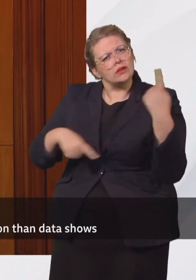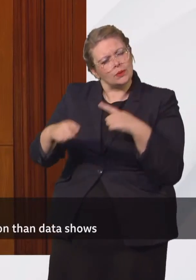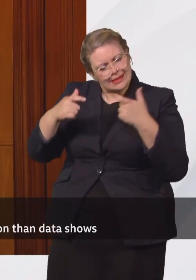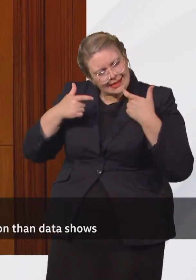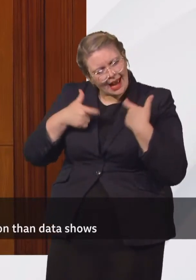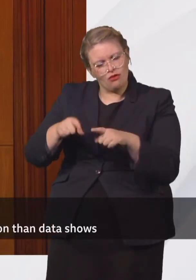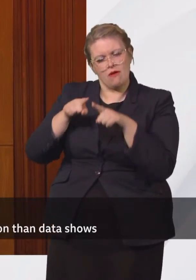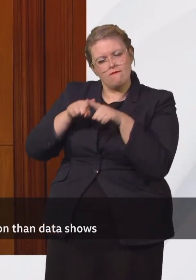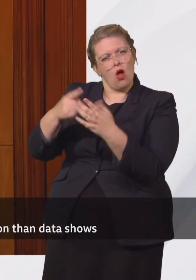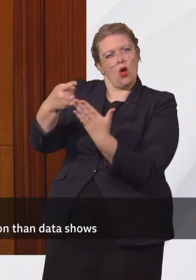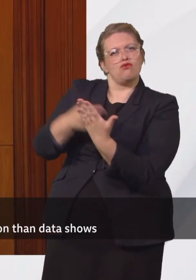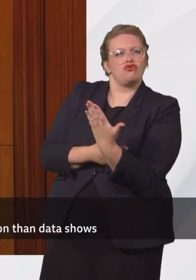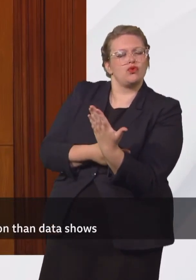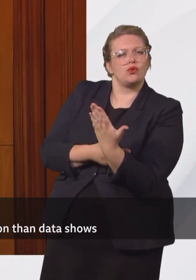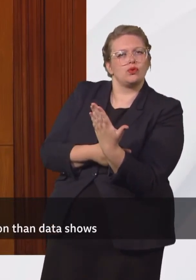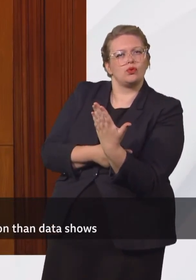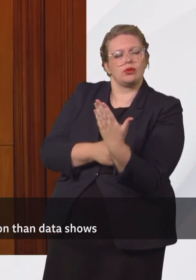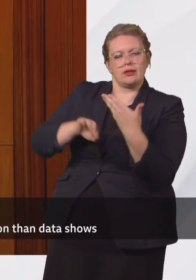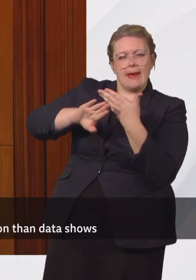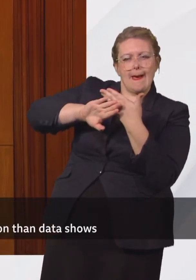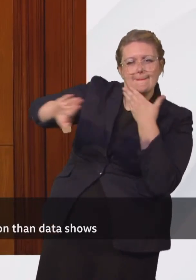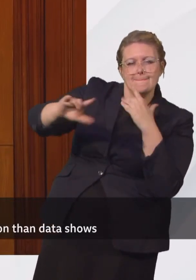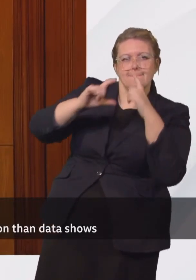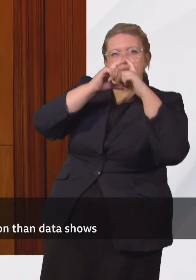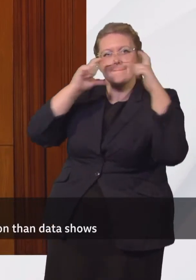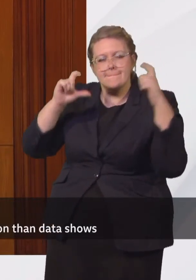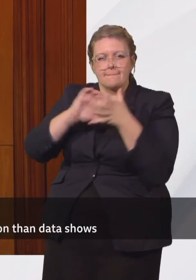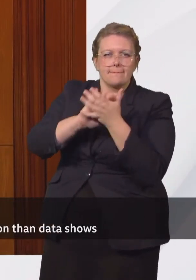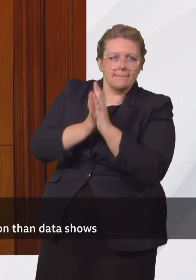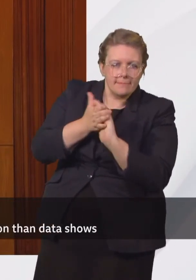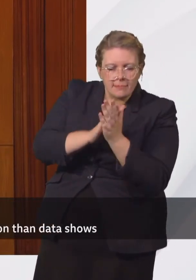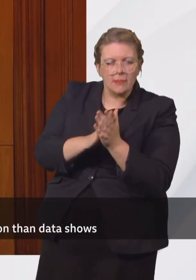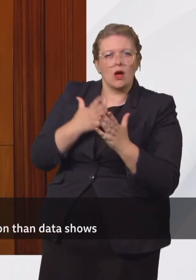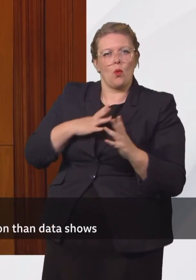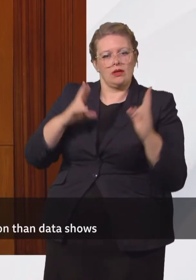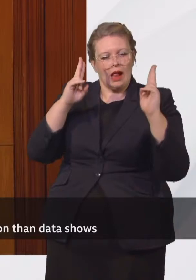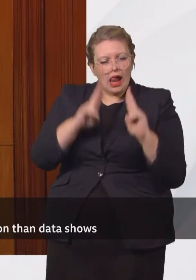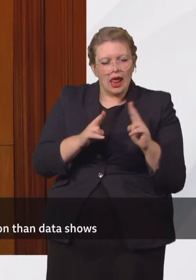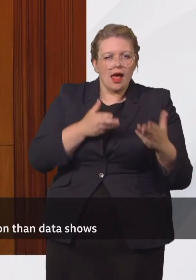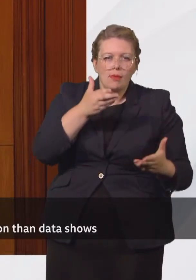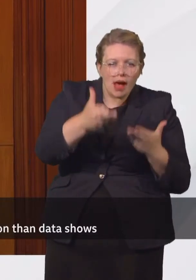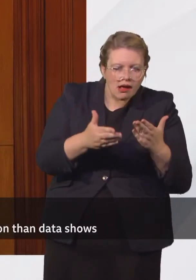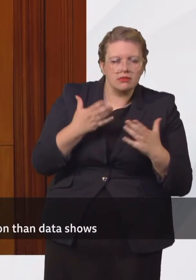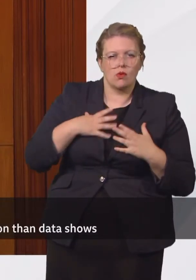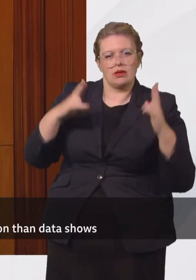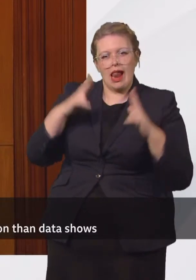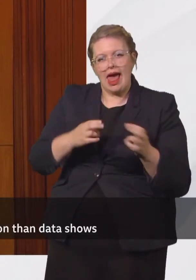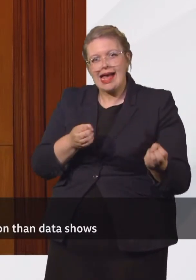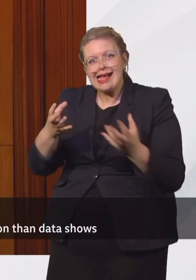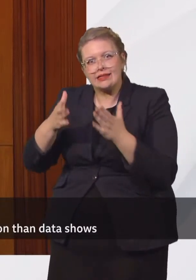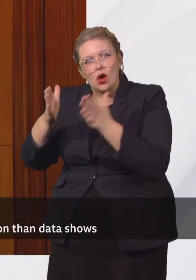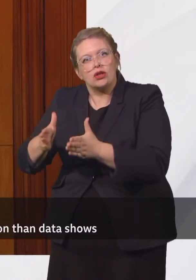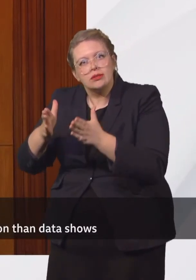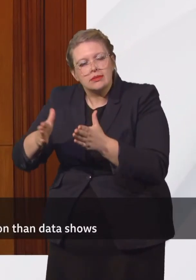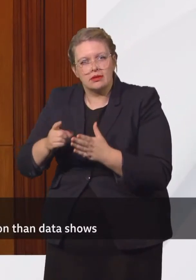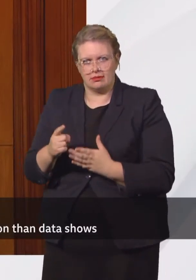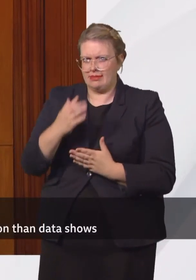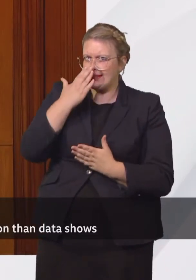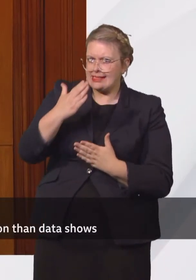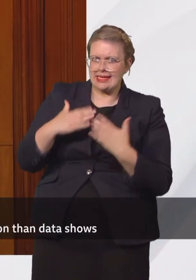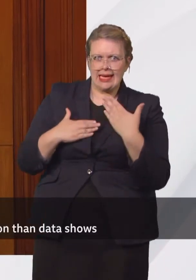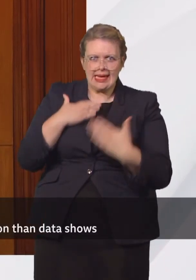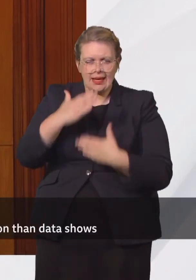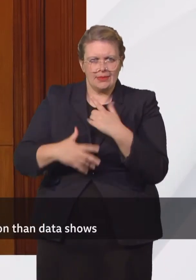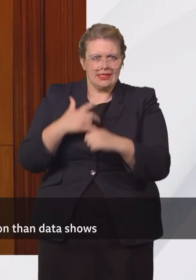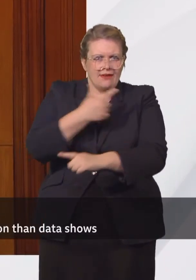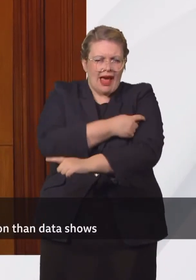transmission, hospital admissions and deaths from COVID-19. But I'm pleased and I'm encouraged to see that we're keeping up the momentum